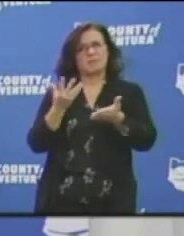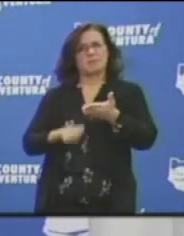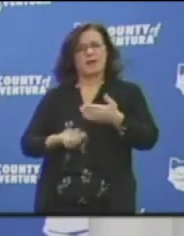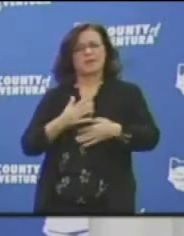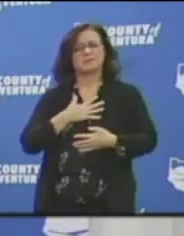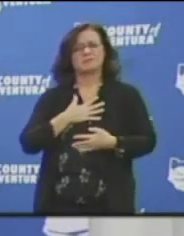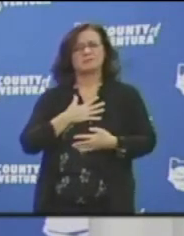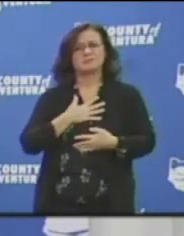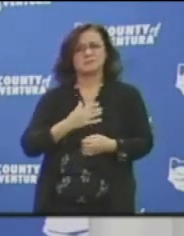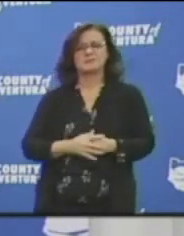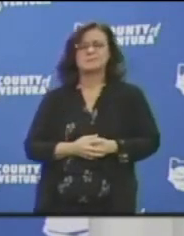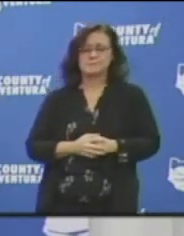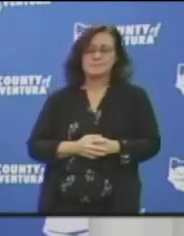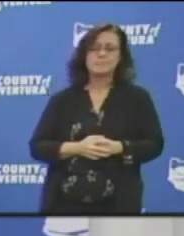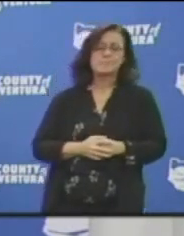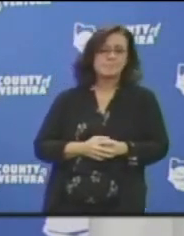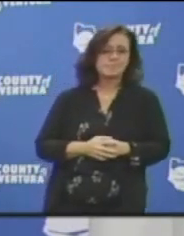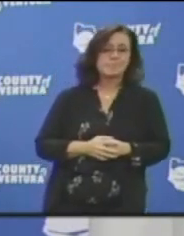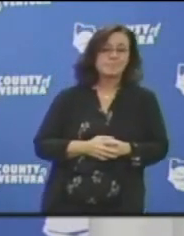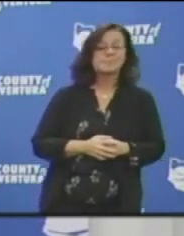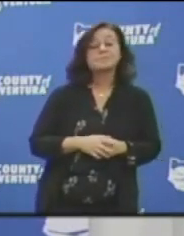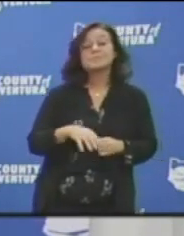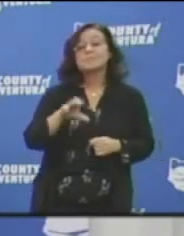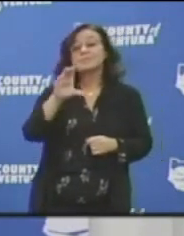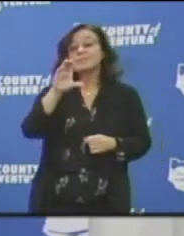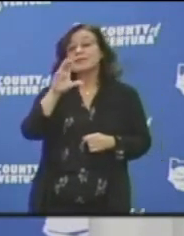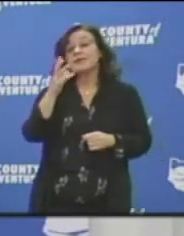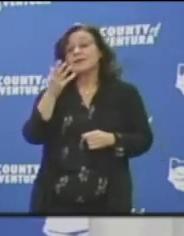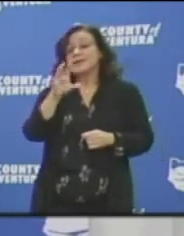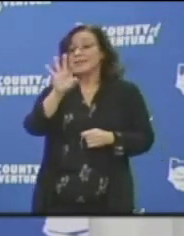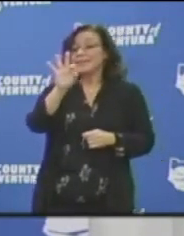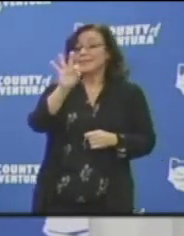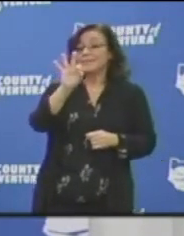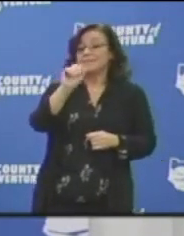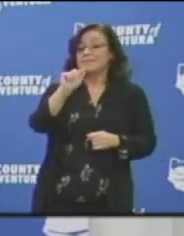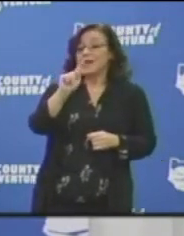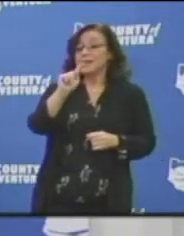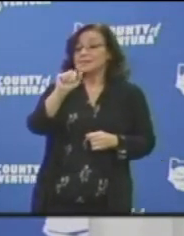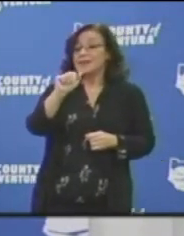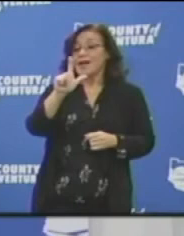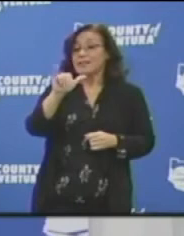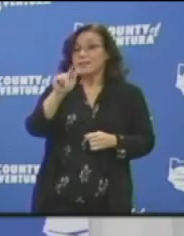The case fatality rate, however, let me go back a little bit.